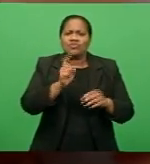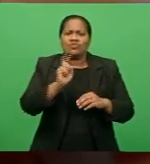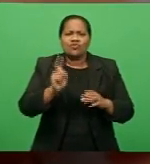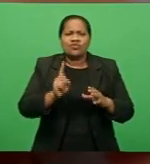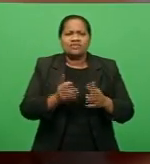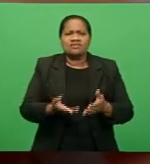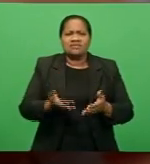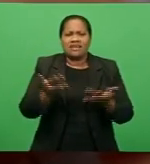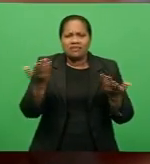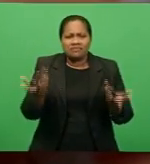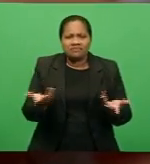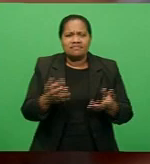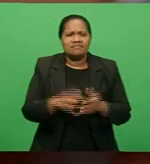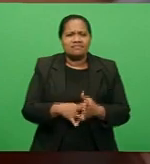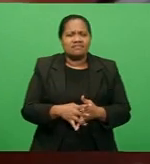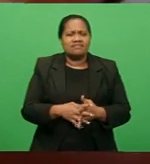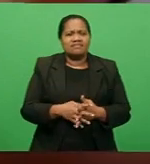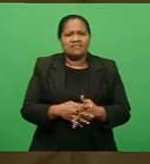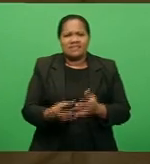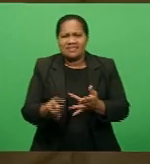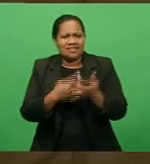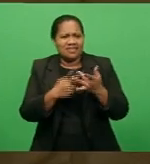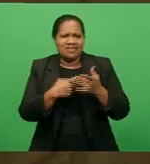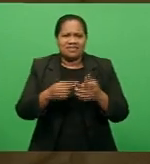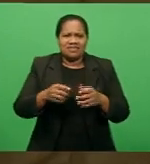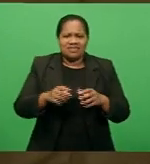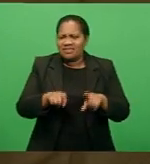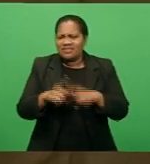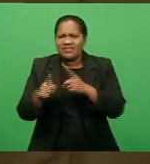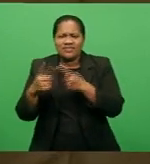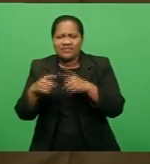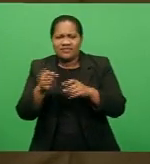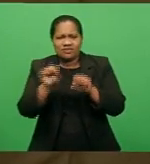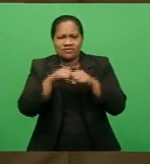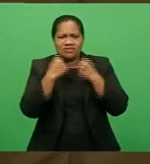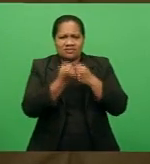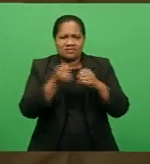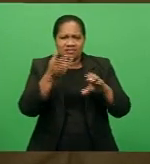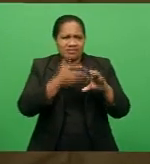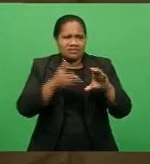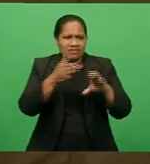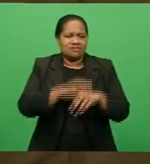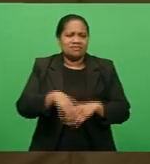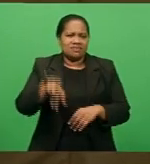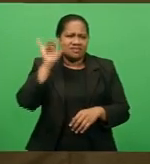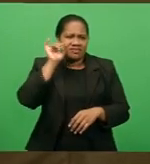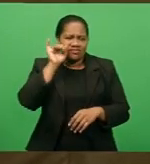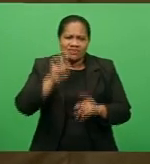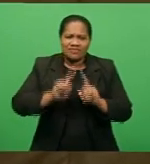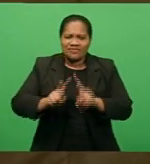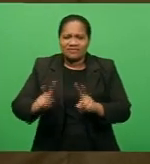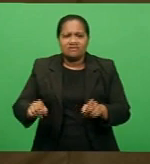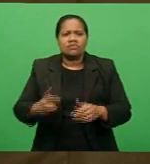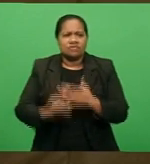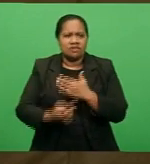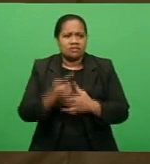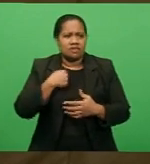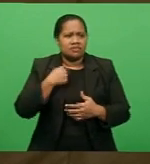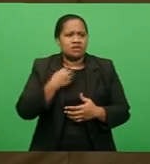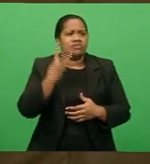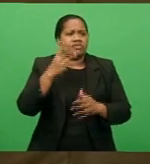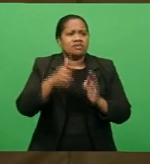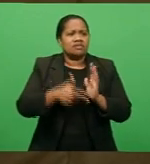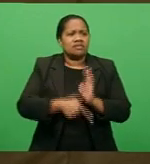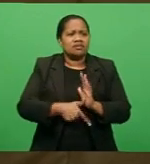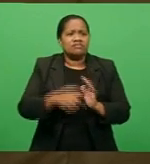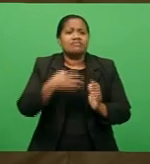That's the only way I can get through to you. But not all of us elderly folks. I'm 3 times plus